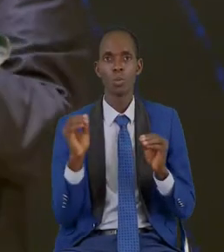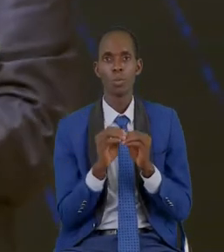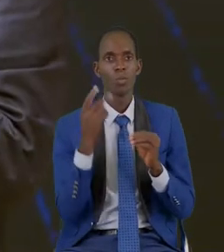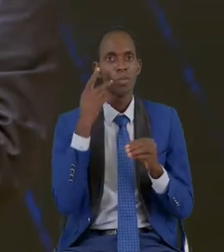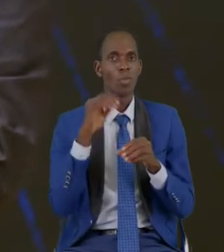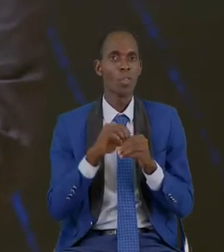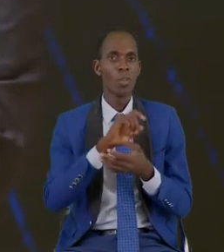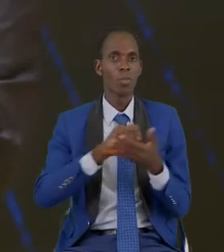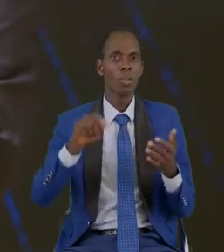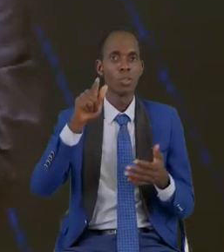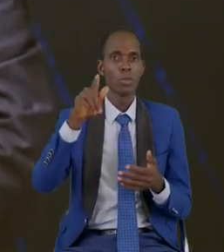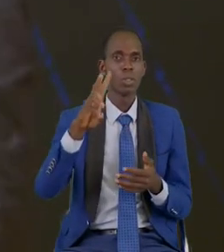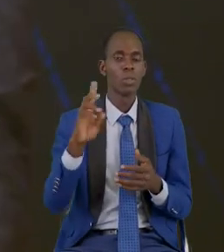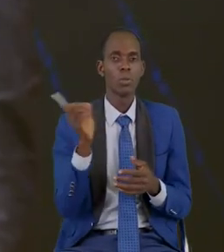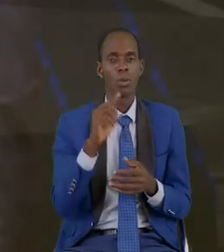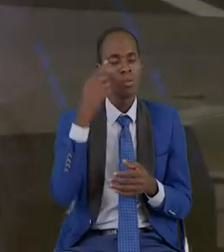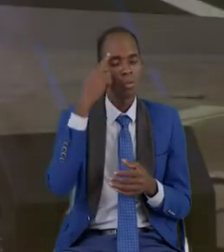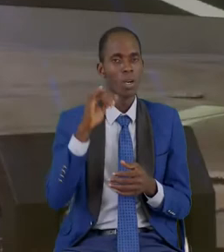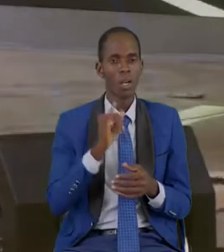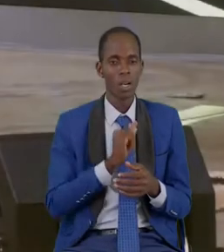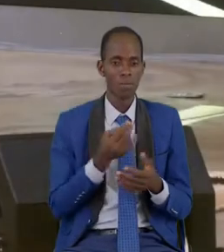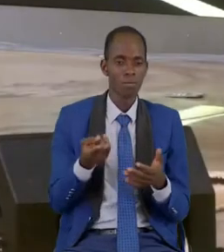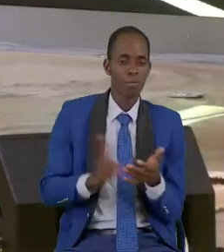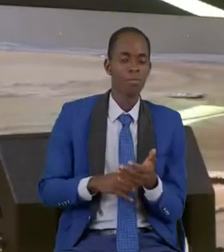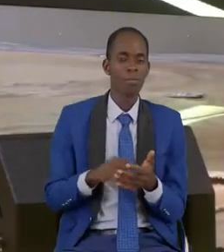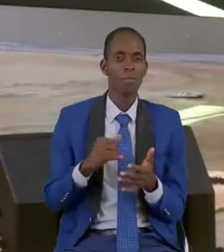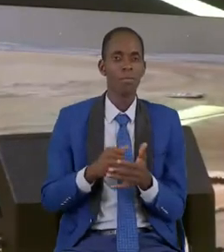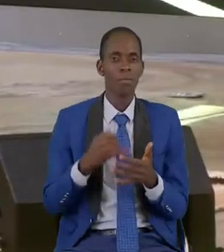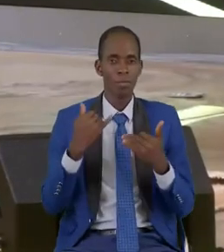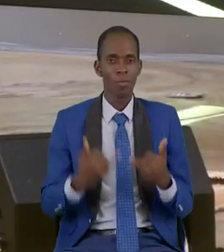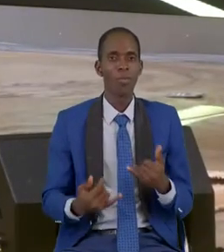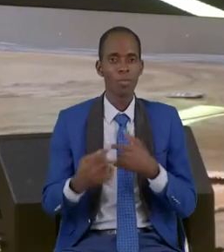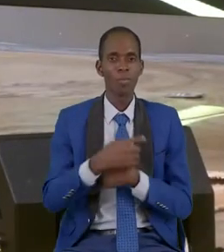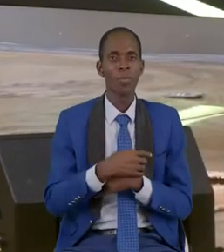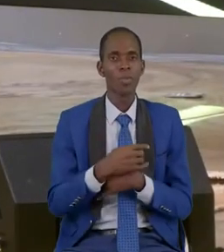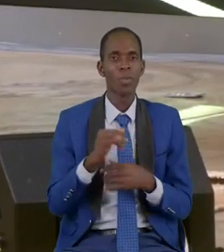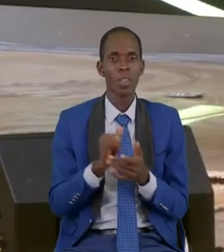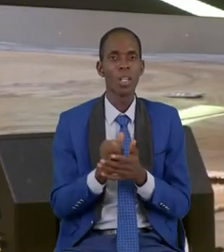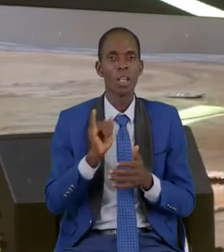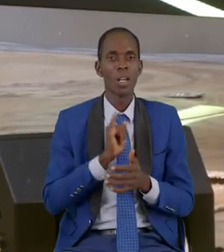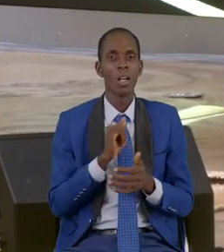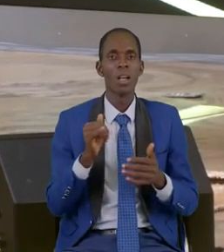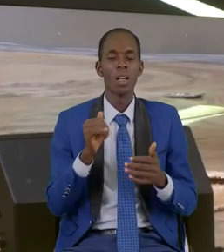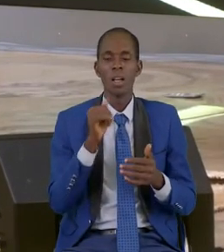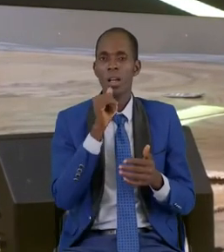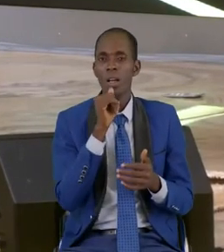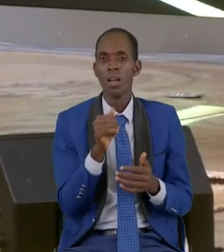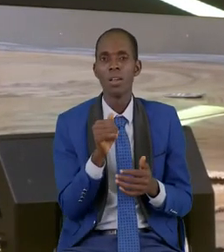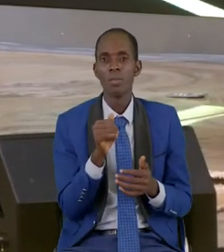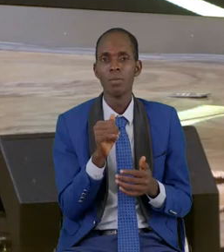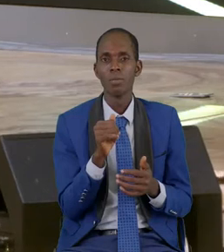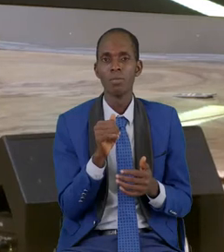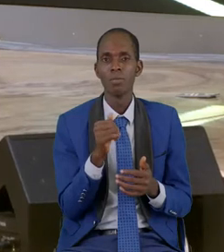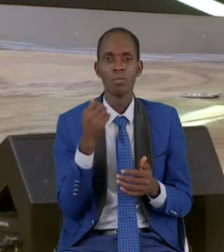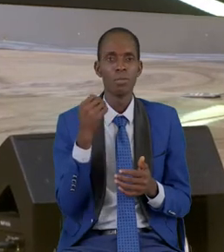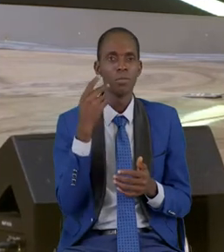Wherefore I take you to record this day that I am pure from the blood of all men. Verse